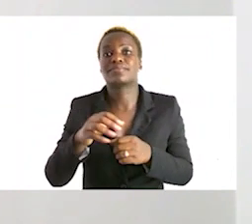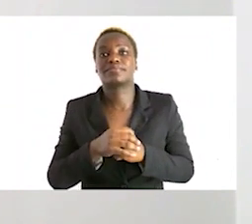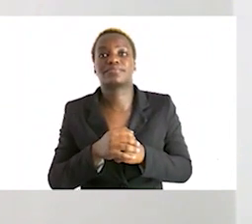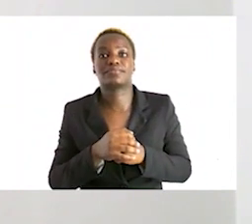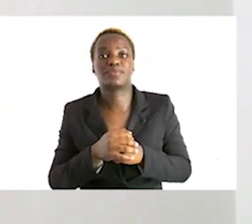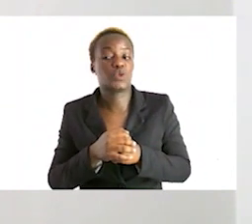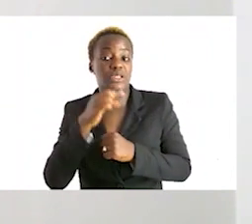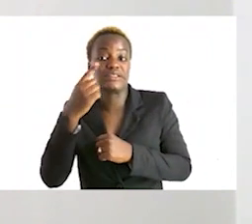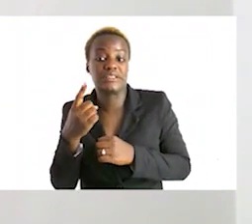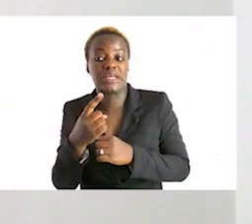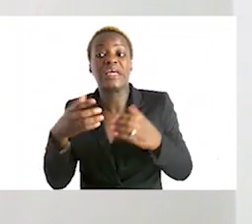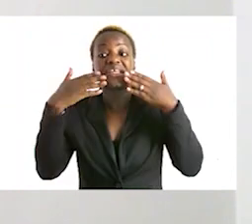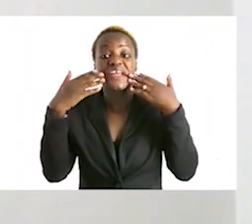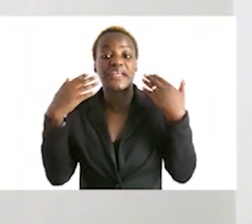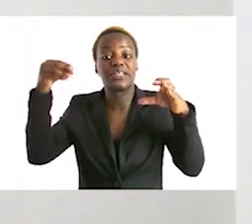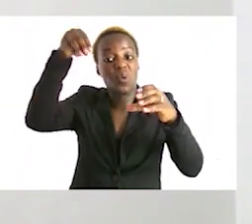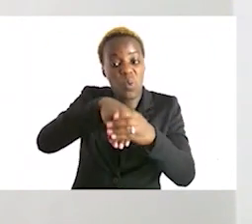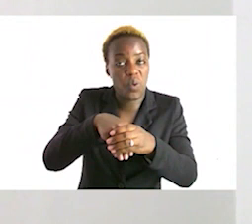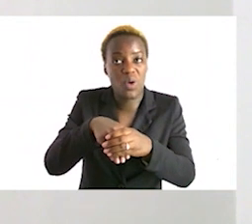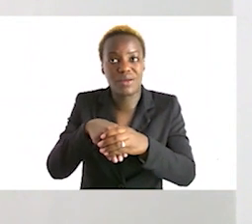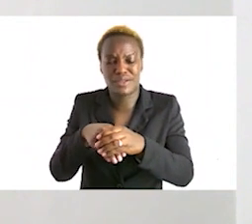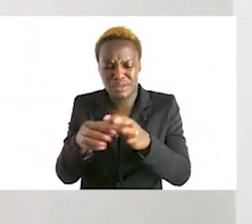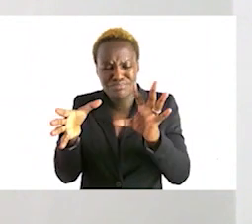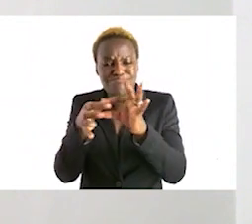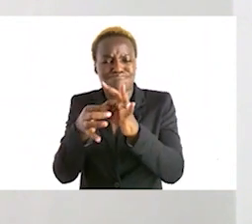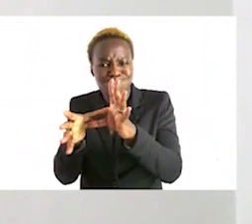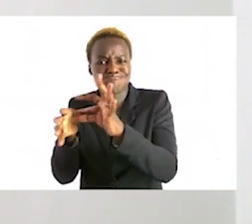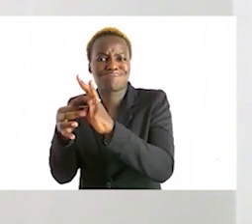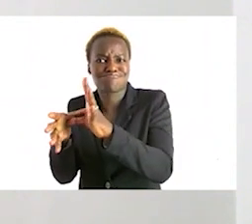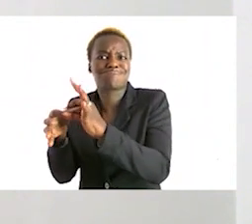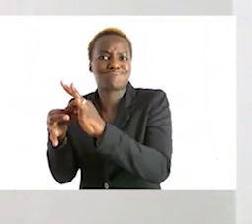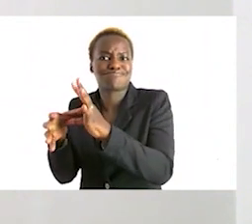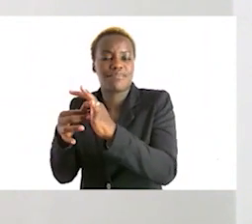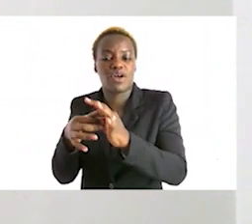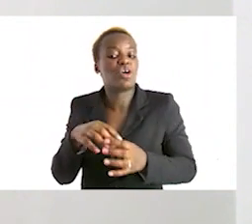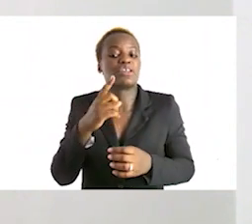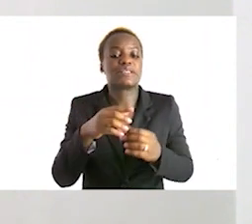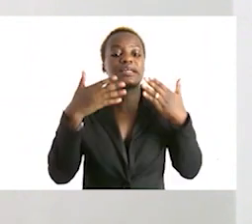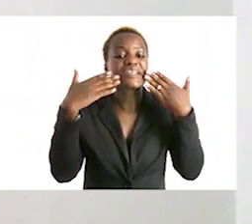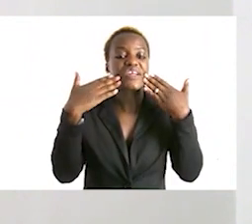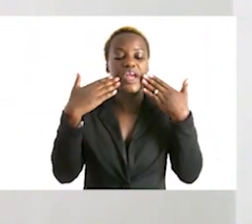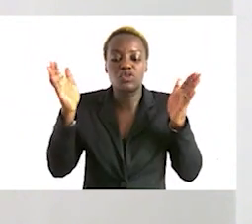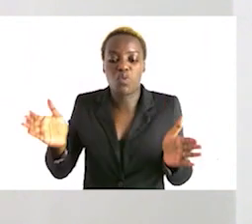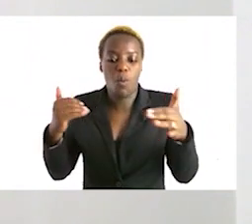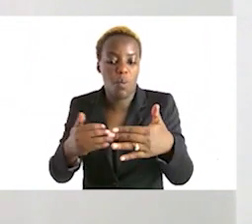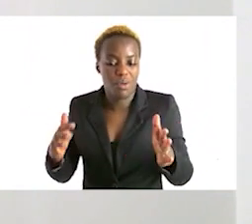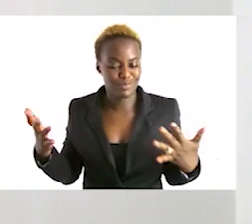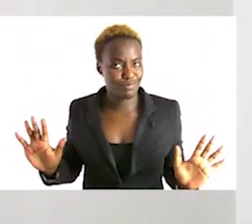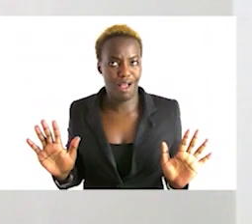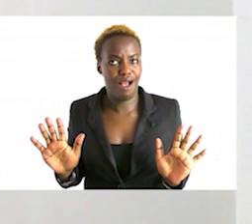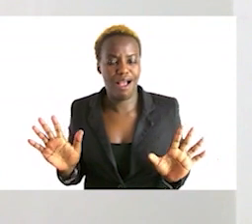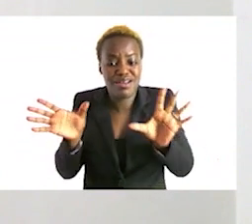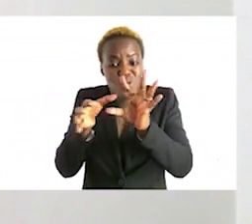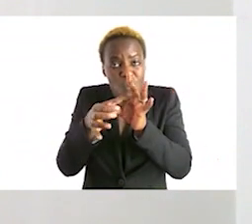connection. And that is where the prepositions comes in. It connects the nouns to the rest of the sentence.